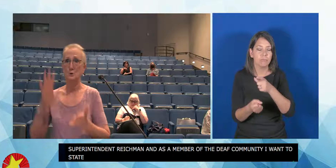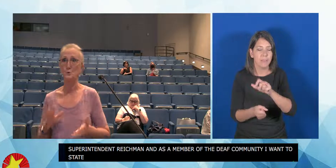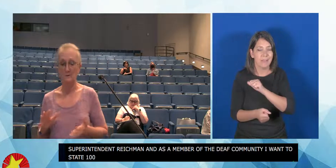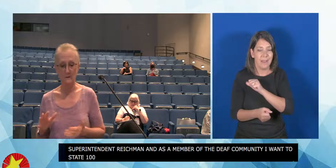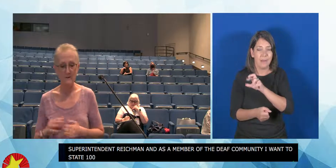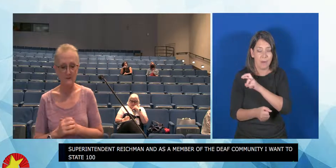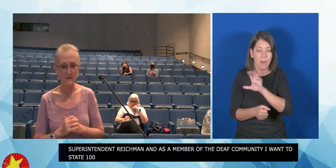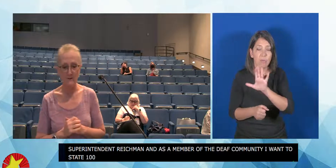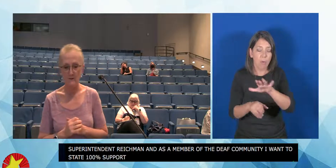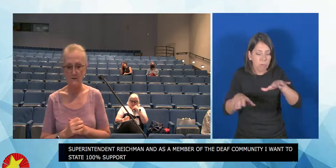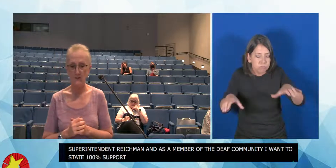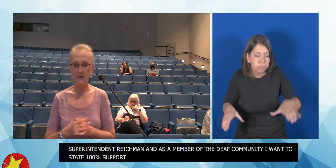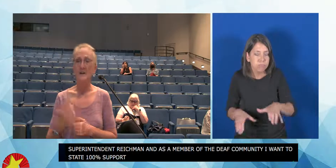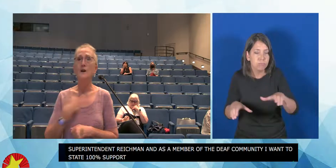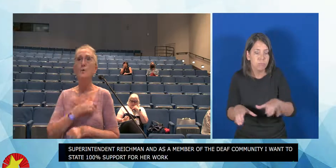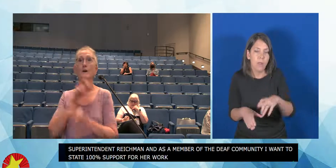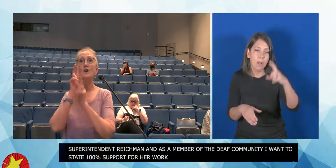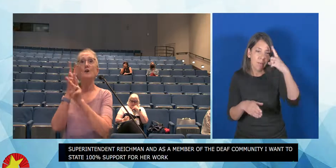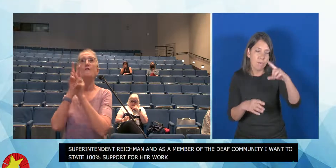the education of our students.